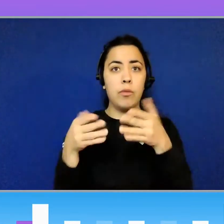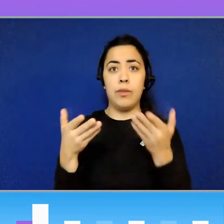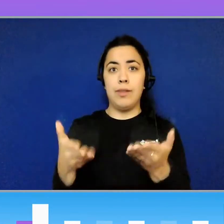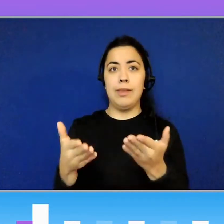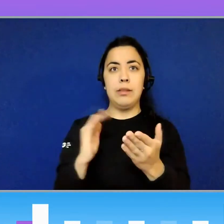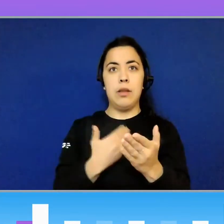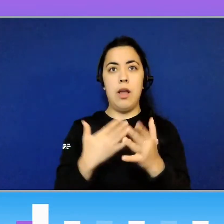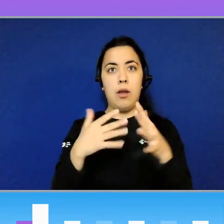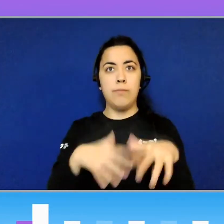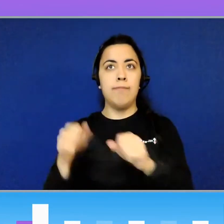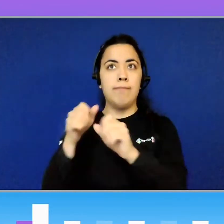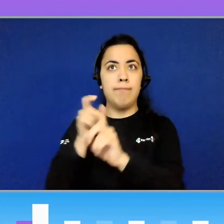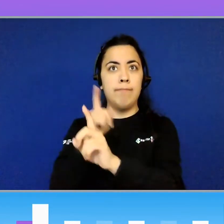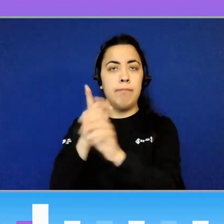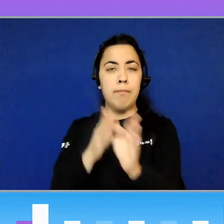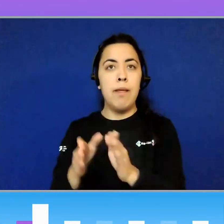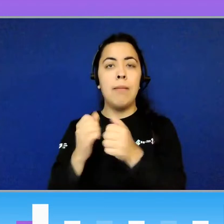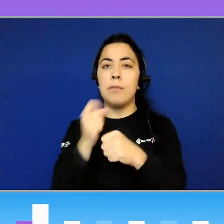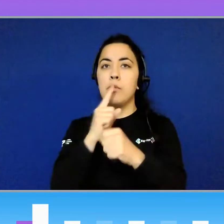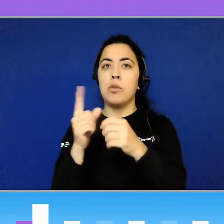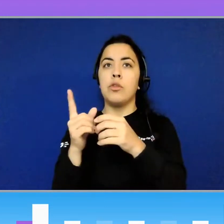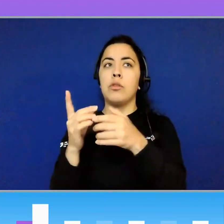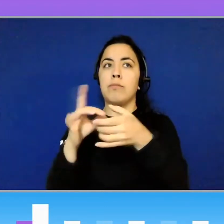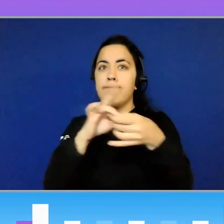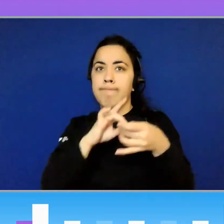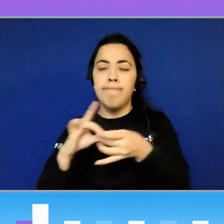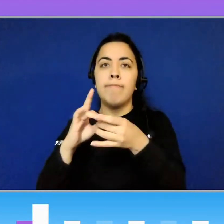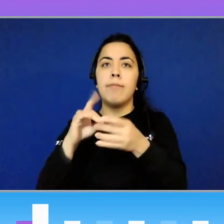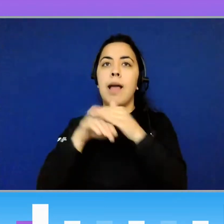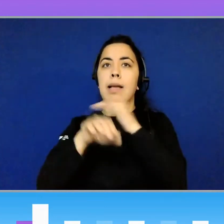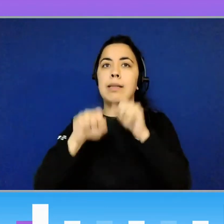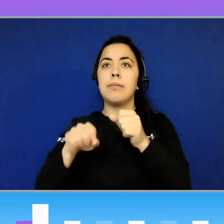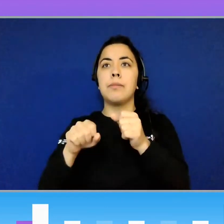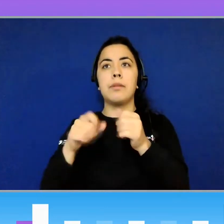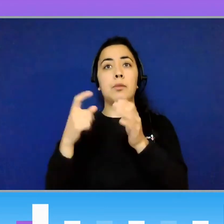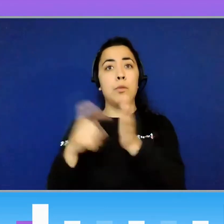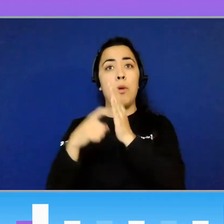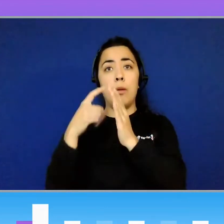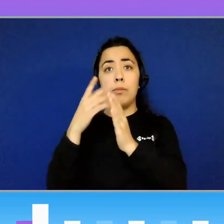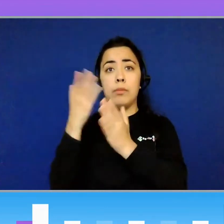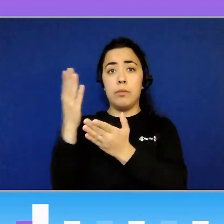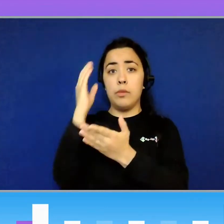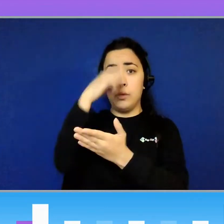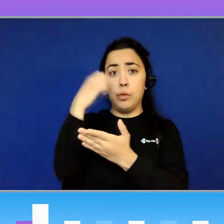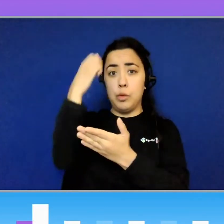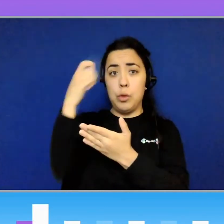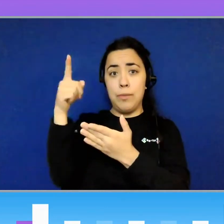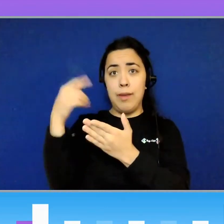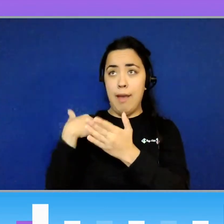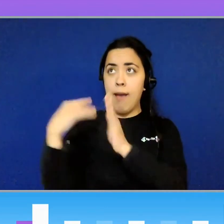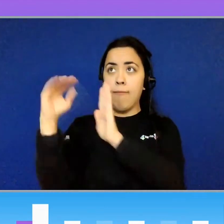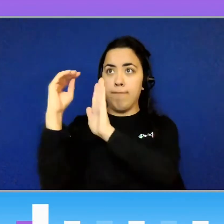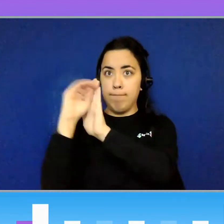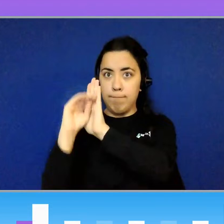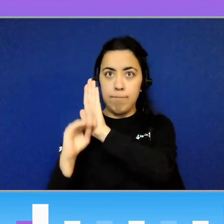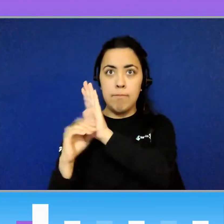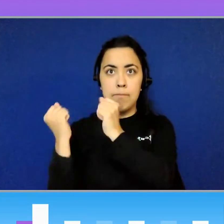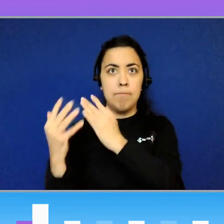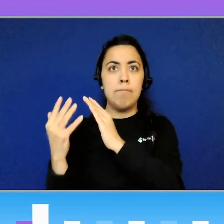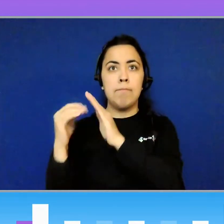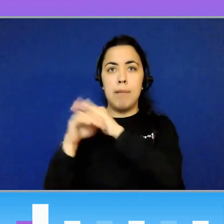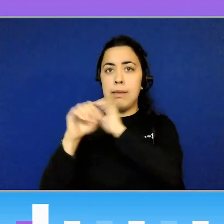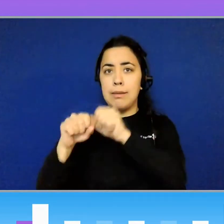directive is the harmonization of accessibility requirements in Europe. So there are